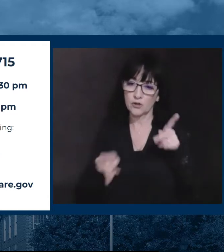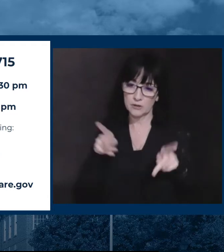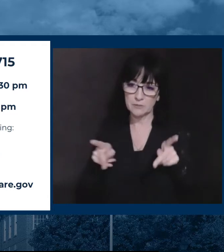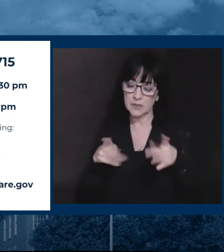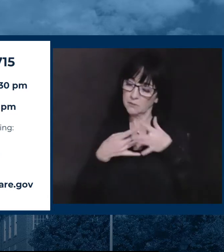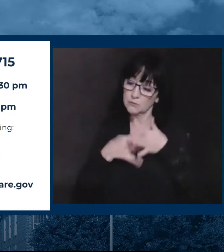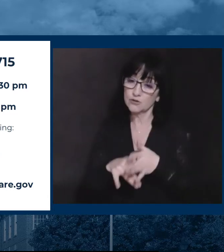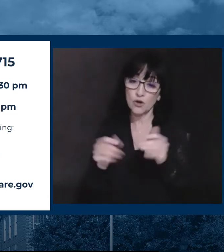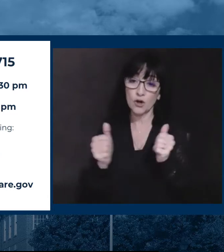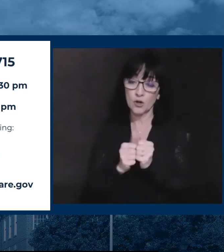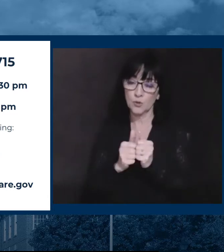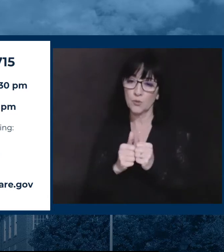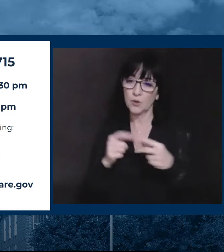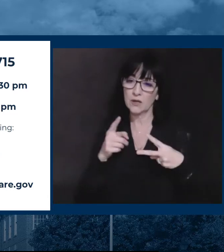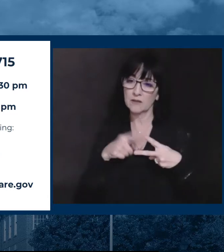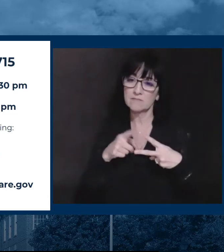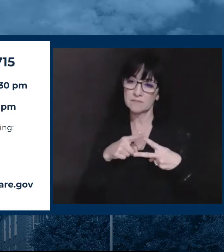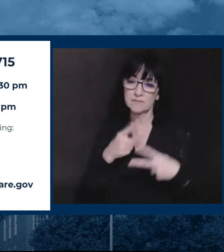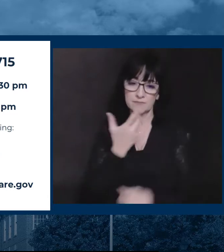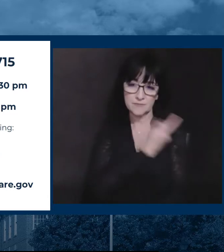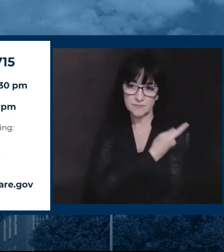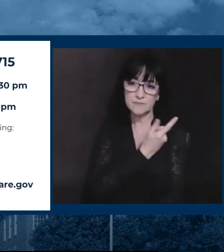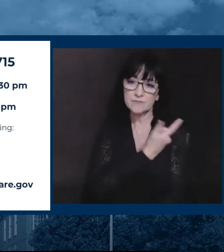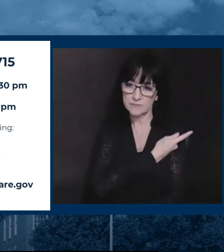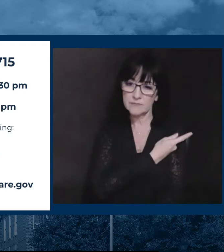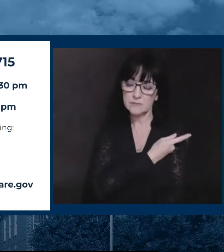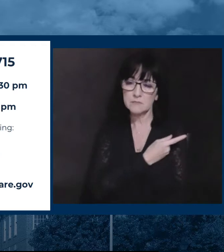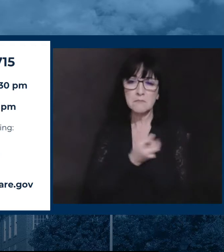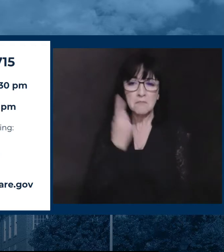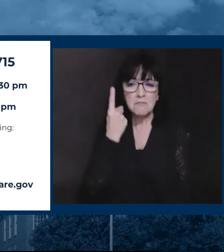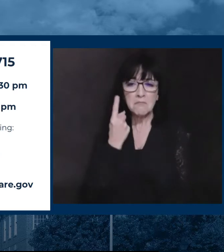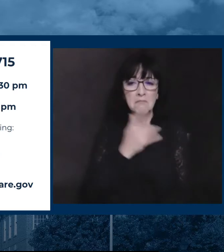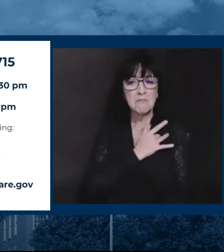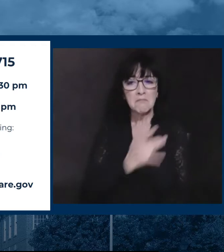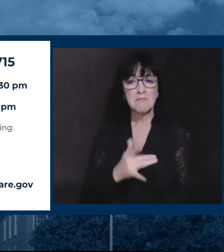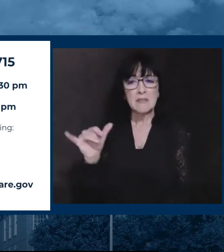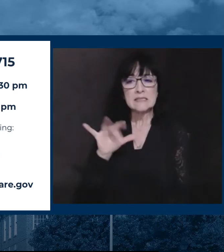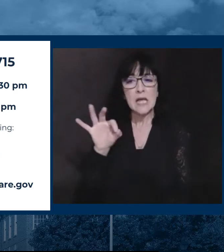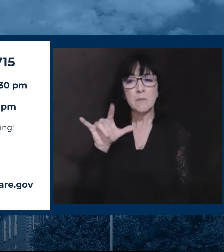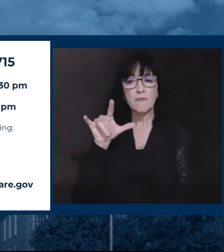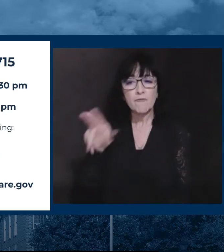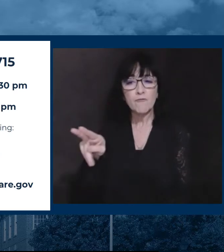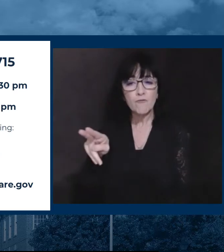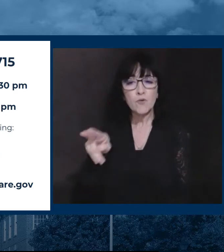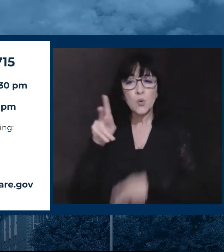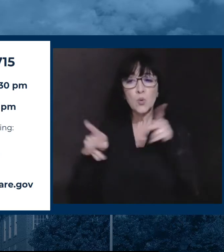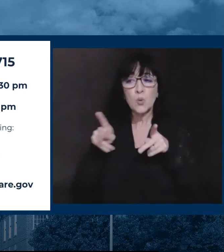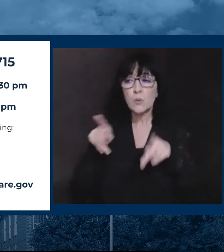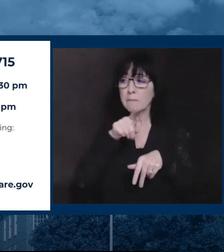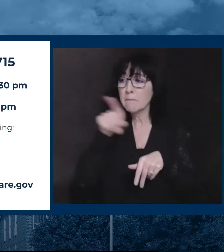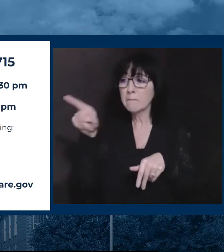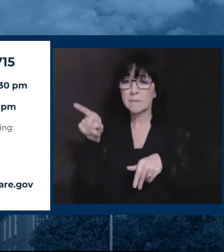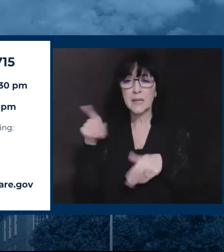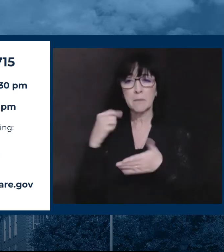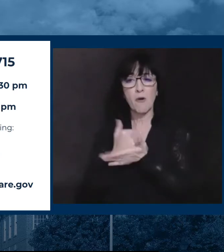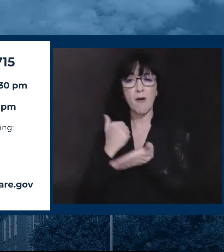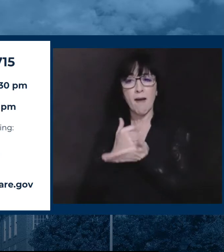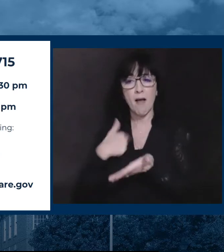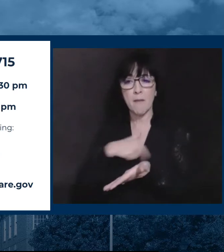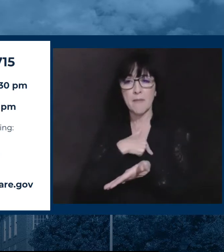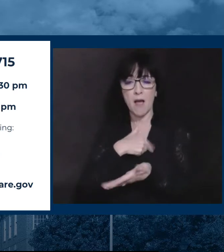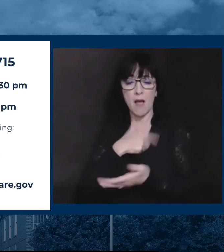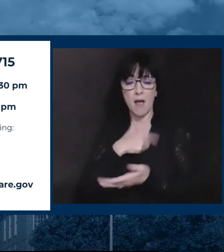vaccinations with our normal vaccination partners that we would have in any flu season. So we would normally vaccinate, I